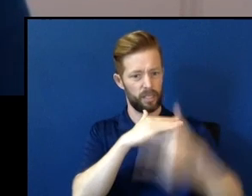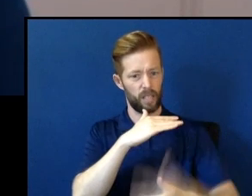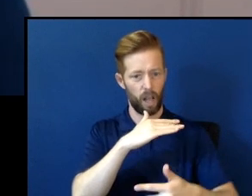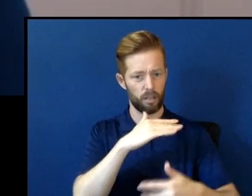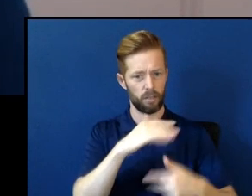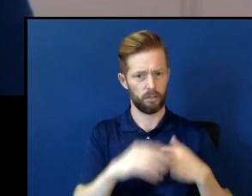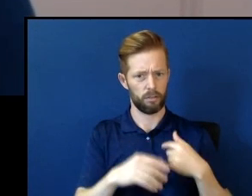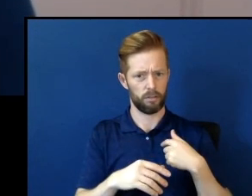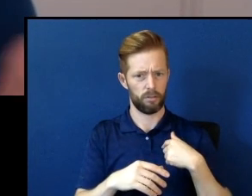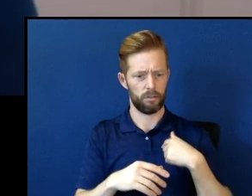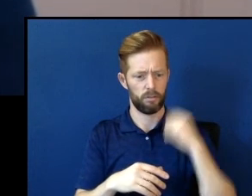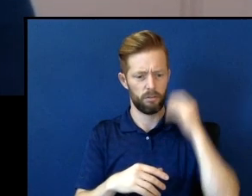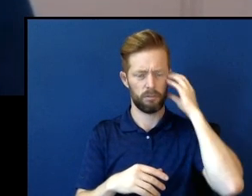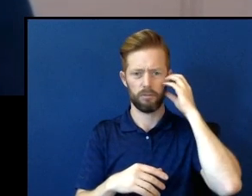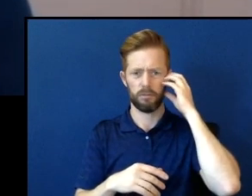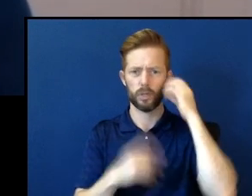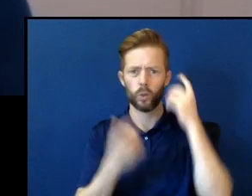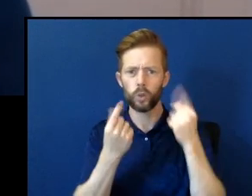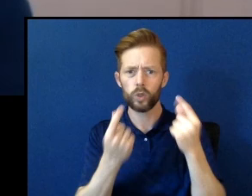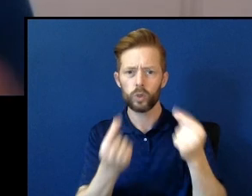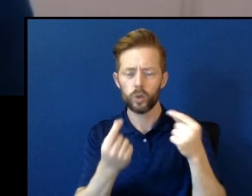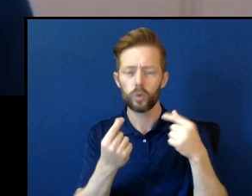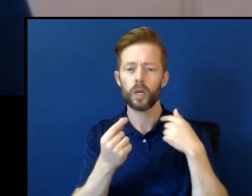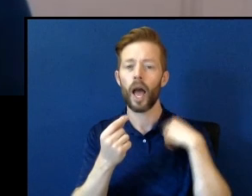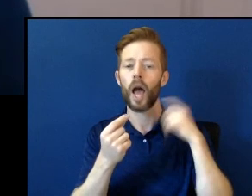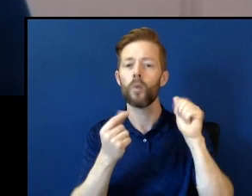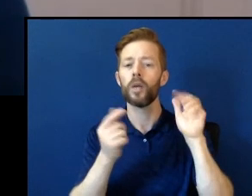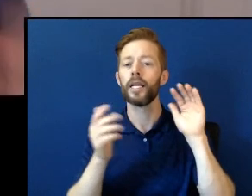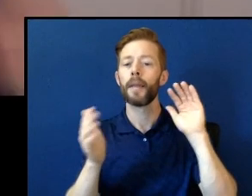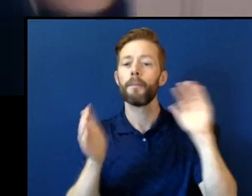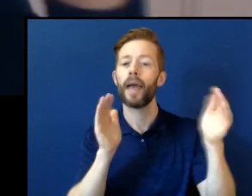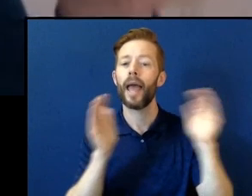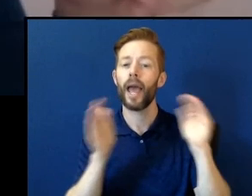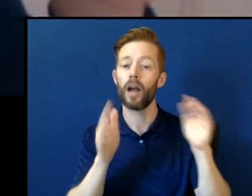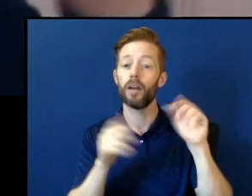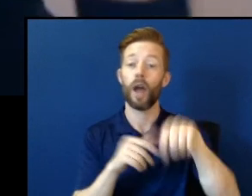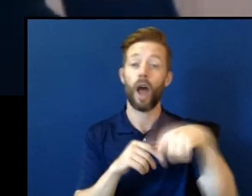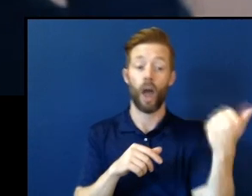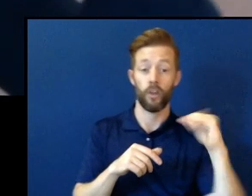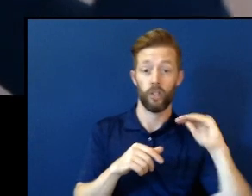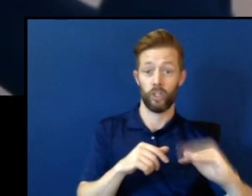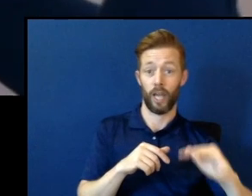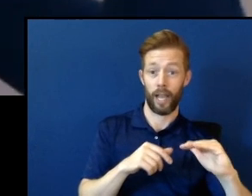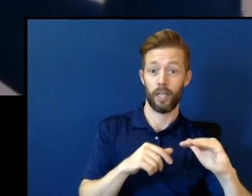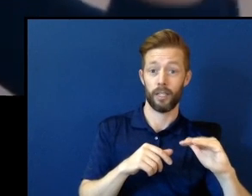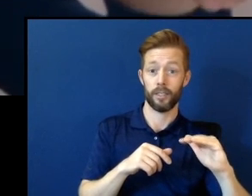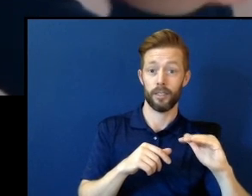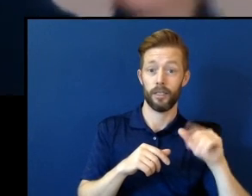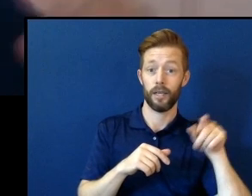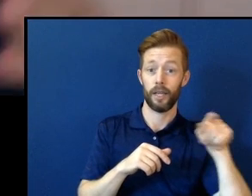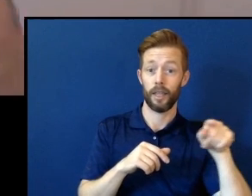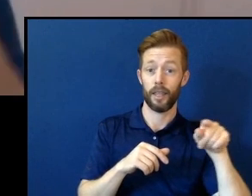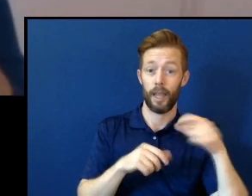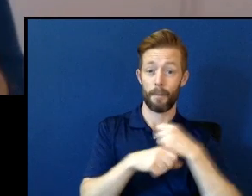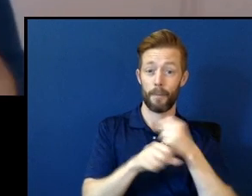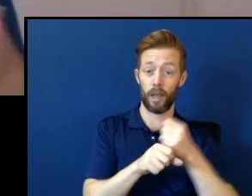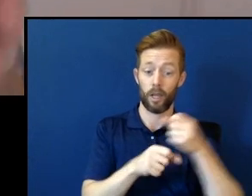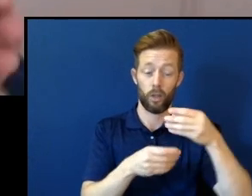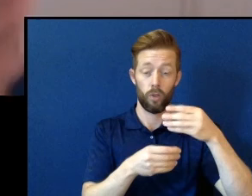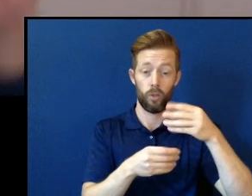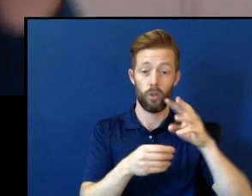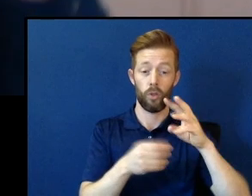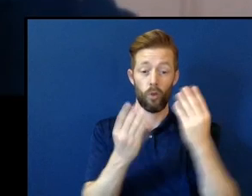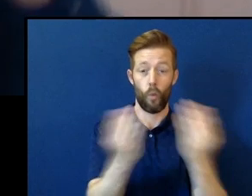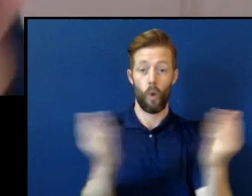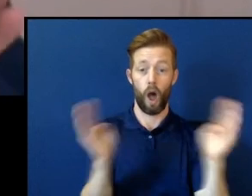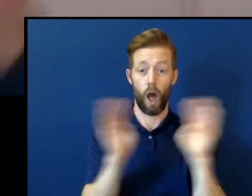I'm very surprised. Like, what could we do? Maybe I should, and I would compare and what another child did, where